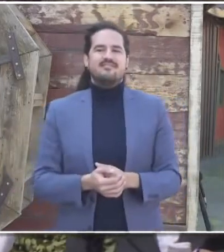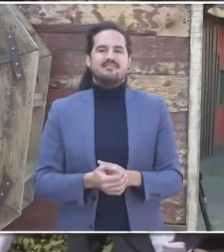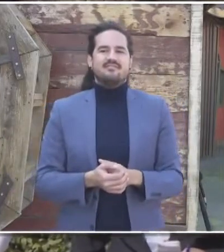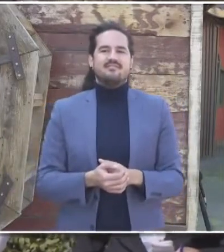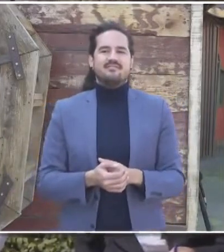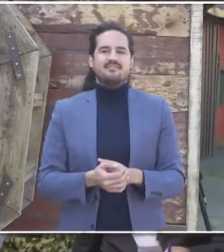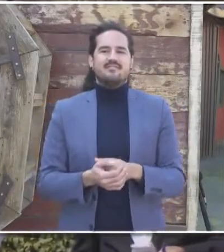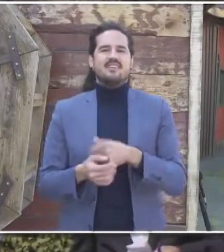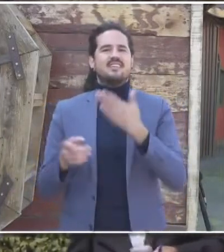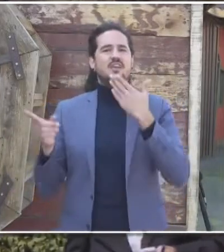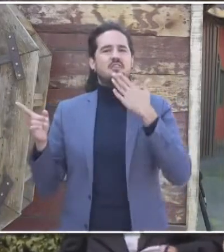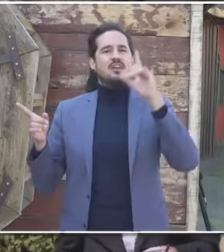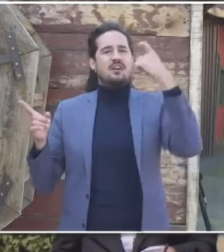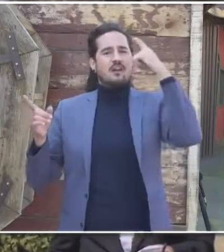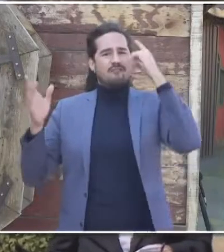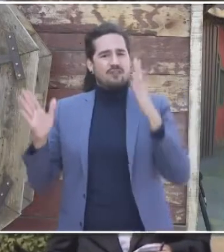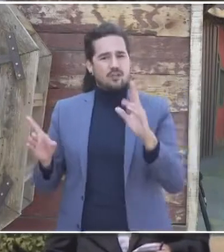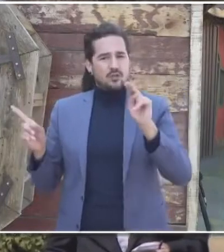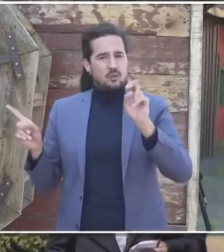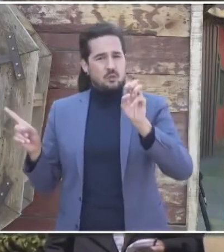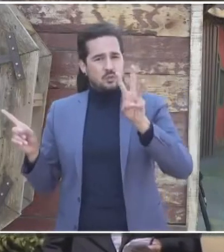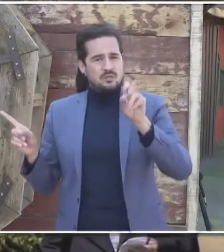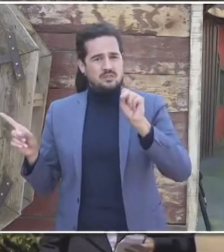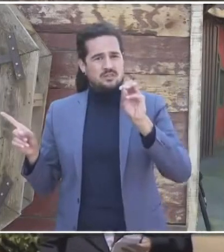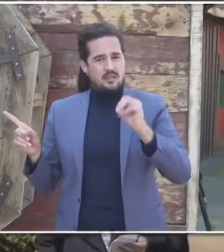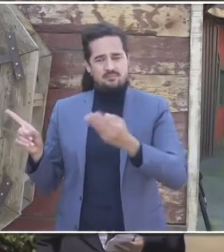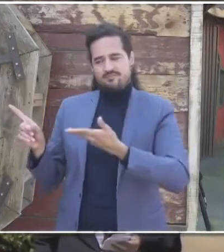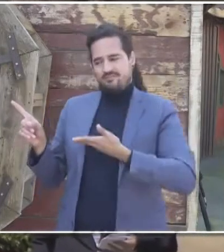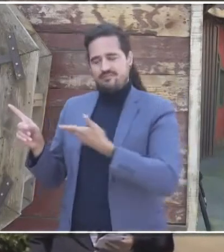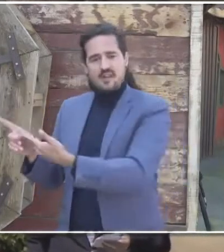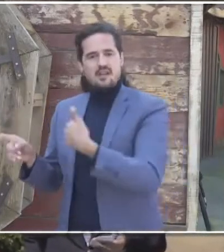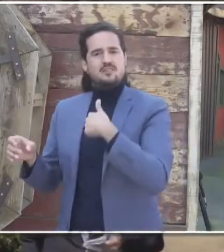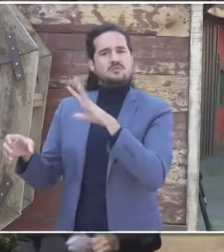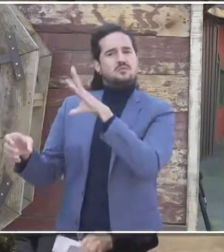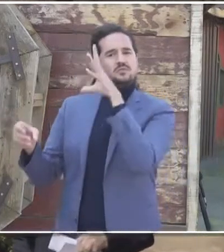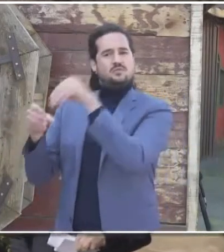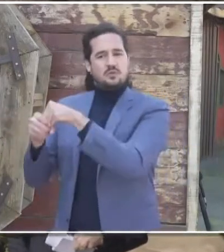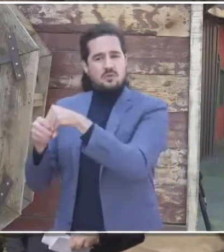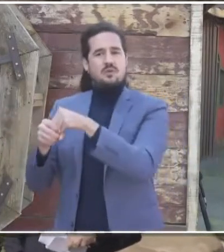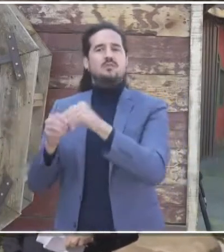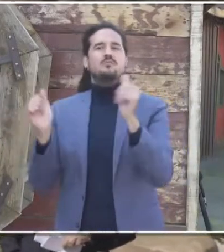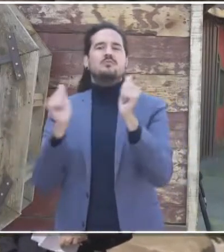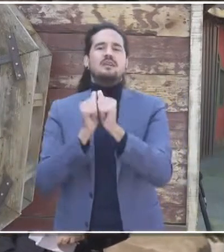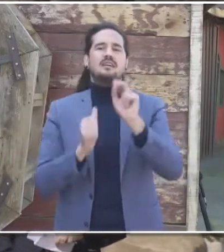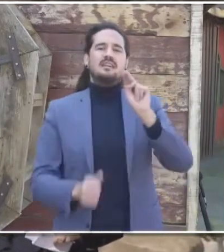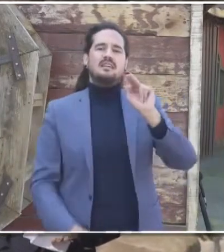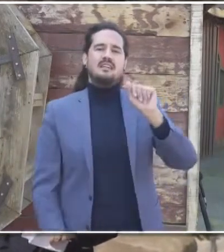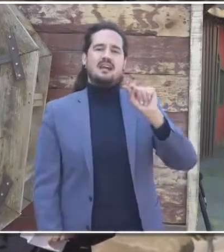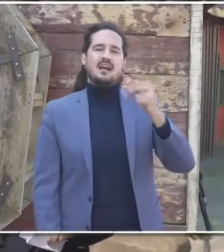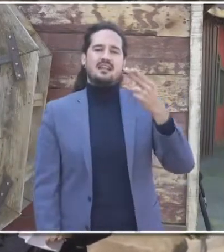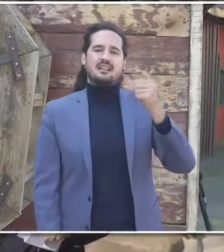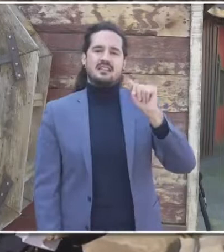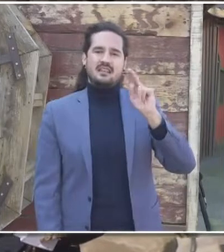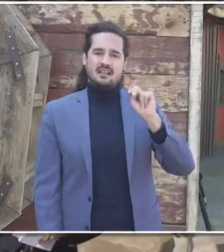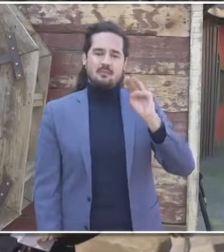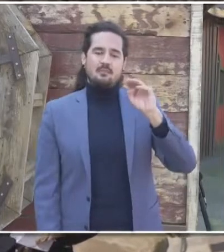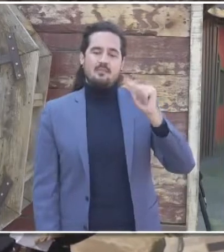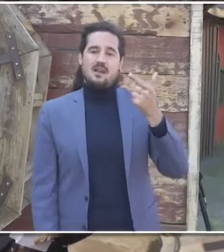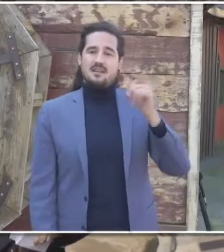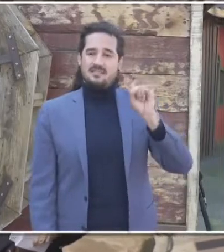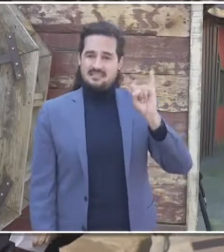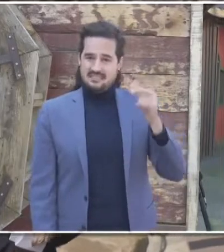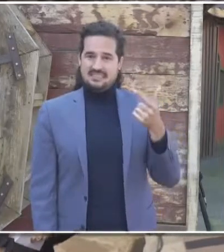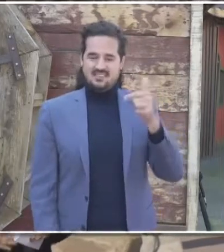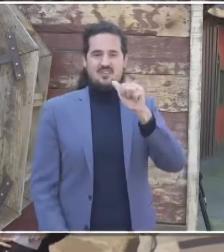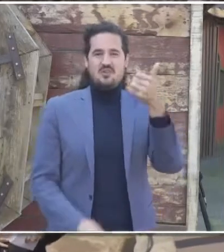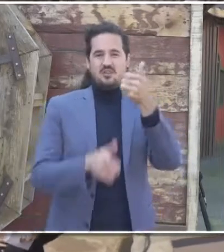today are my colleagues, Supervisors Nathan Magsig and Buddy Mendez. This is a home of Fresno County's main